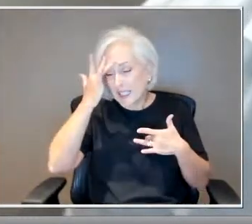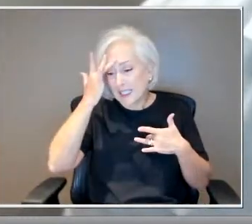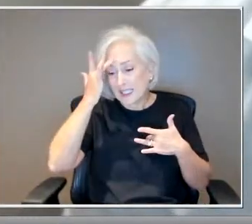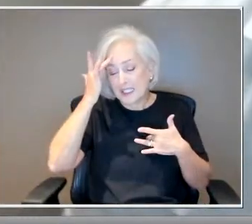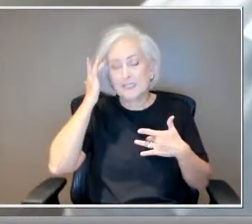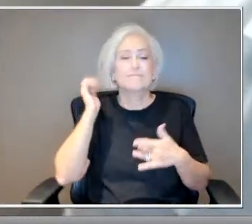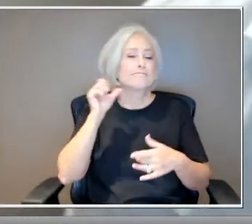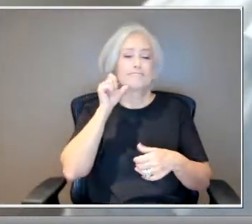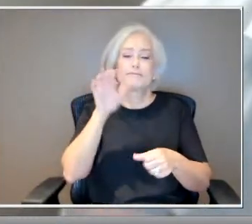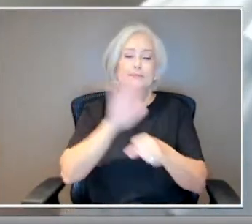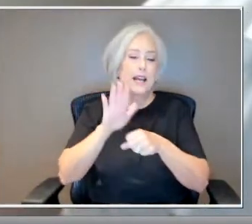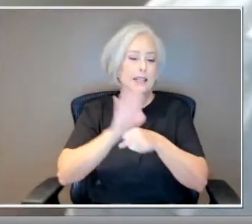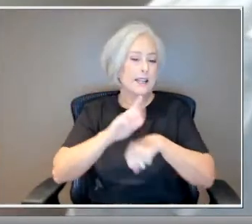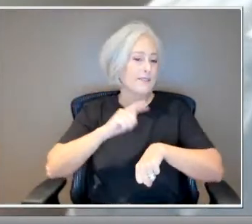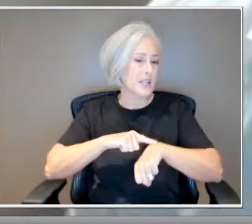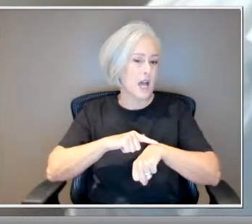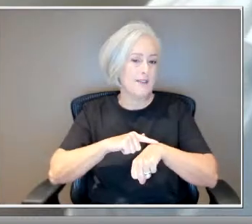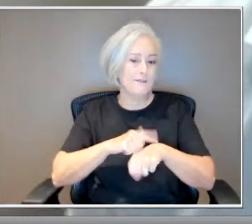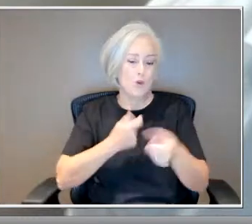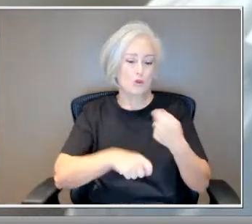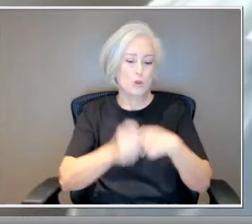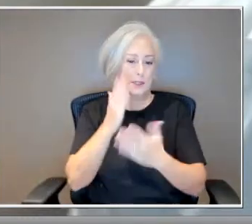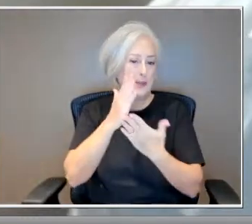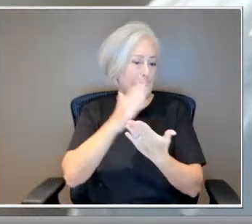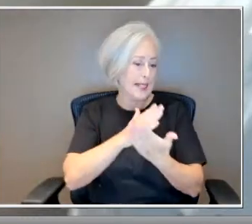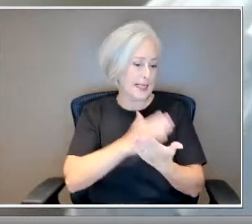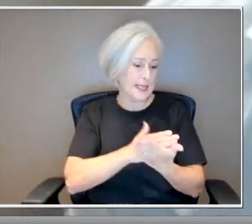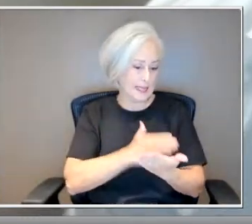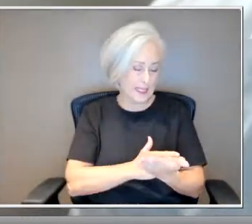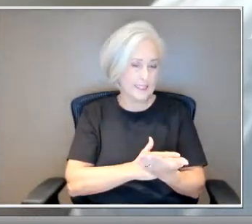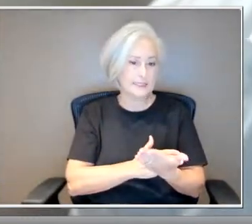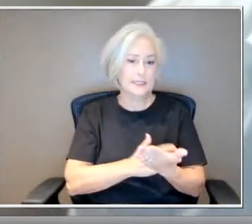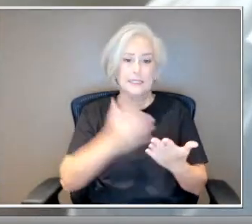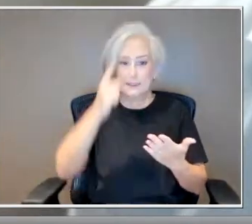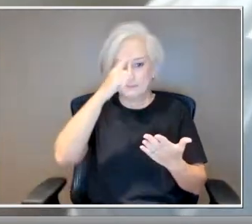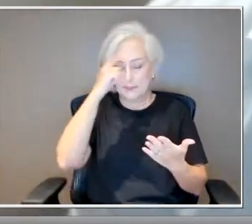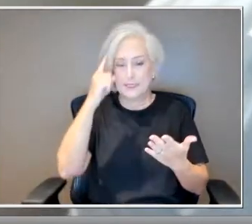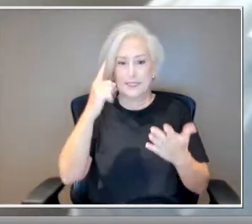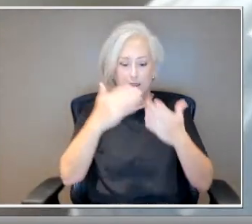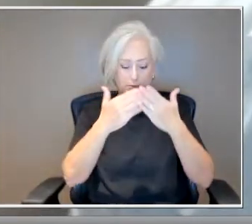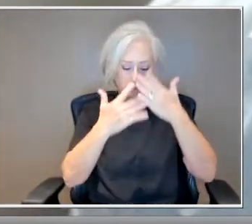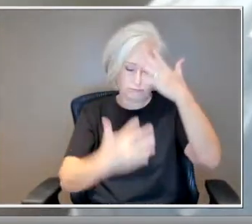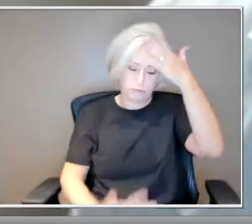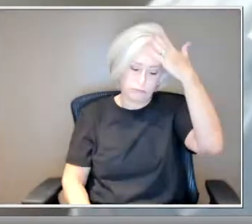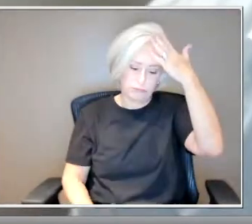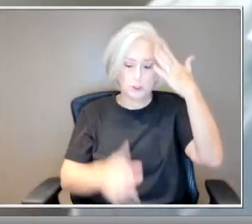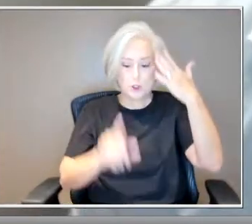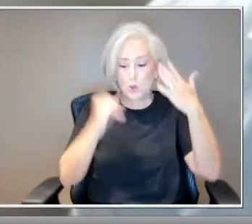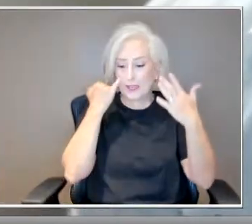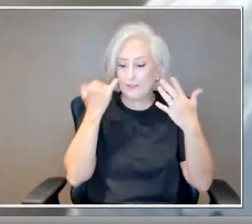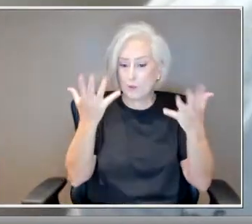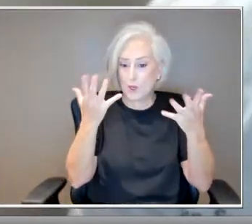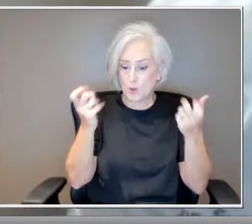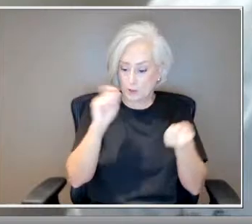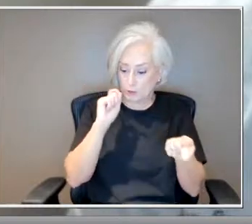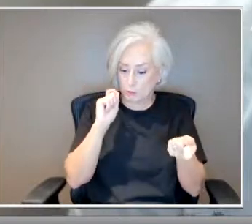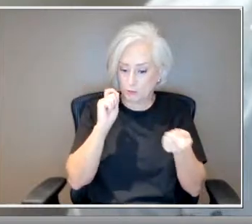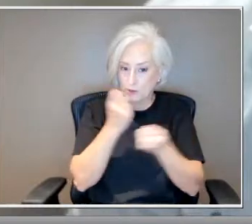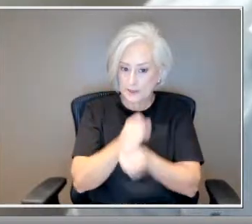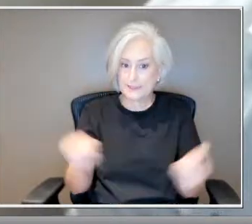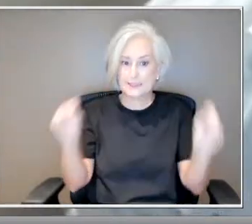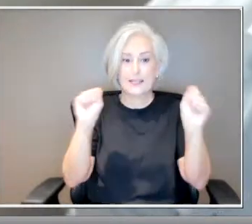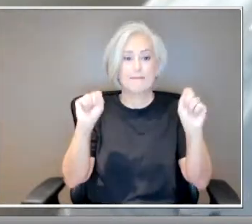because transplant can take time, and it also depends on a lot of factors. So to save the life, we will do LVAD first. But people